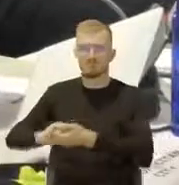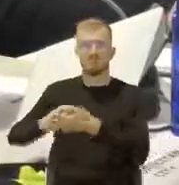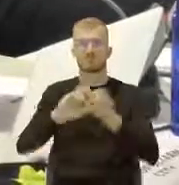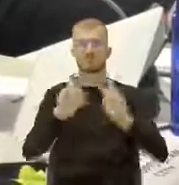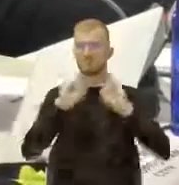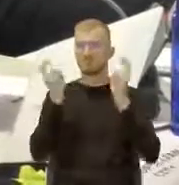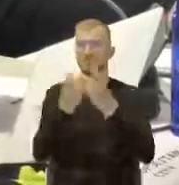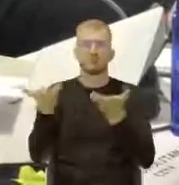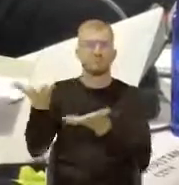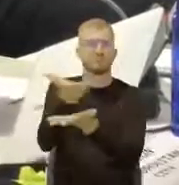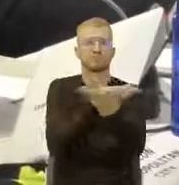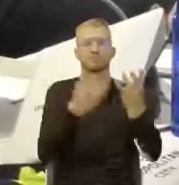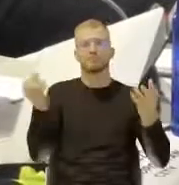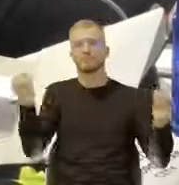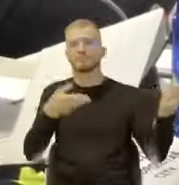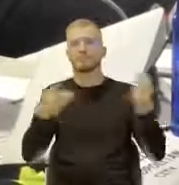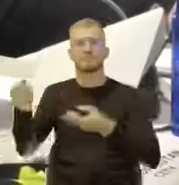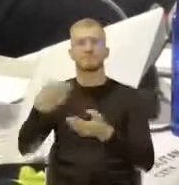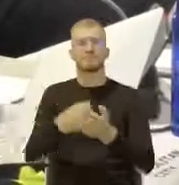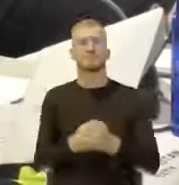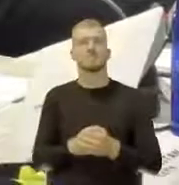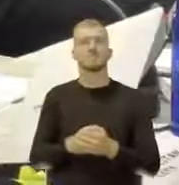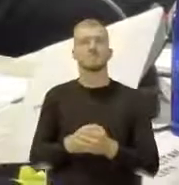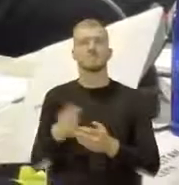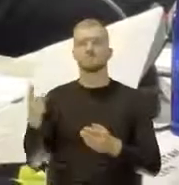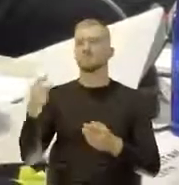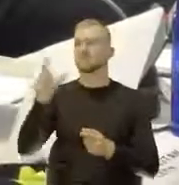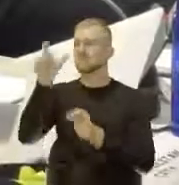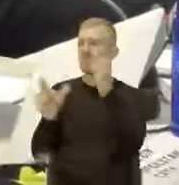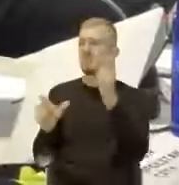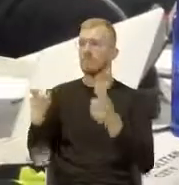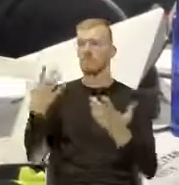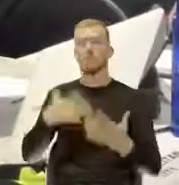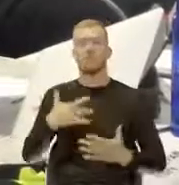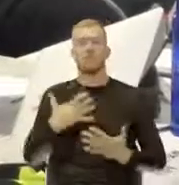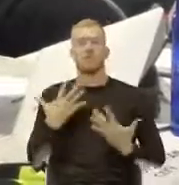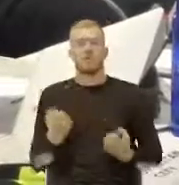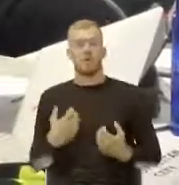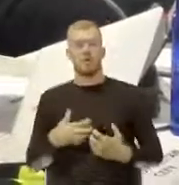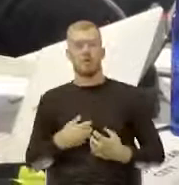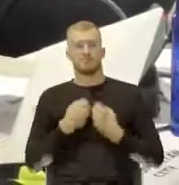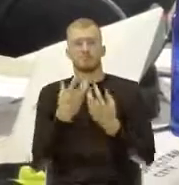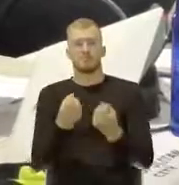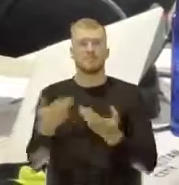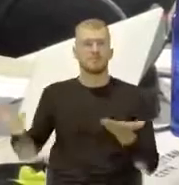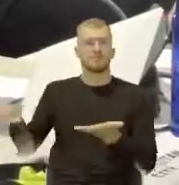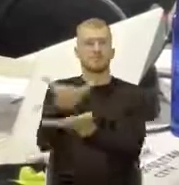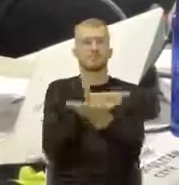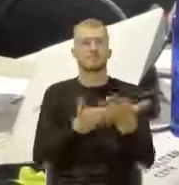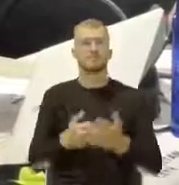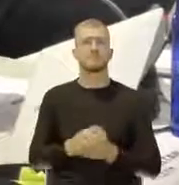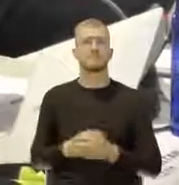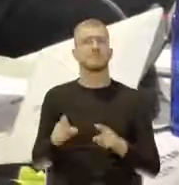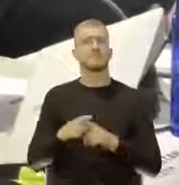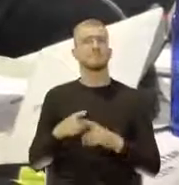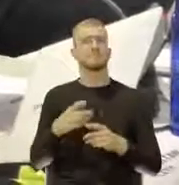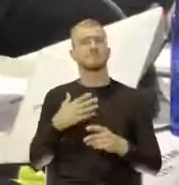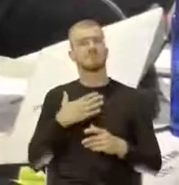Before closing, I also like to ask you to stand together in Daejeon to